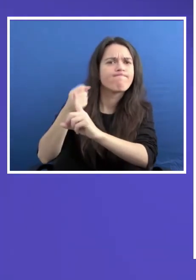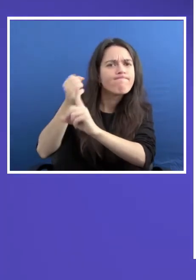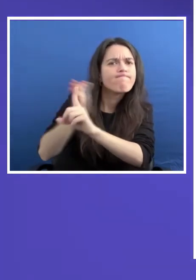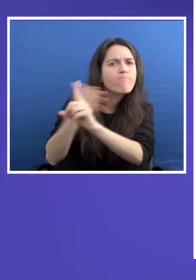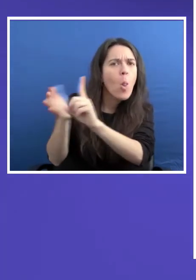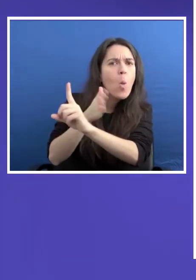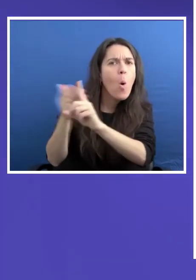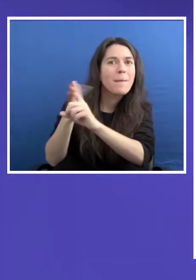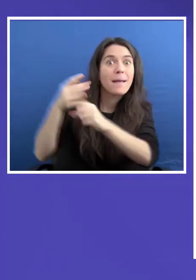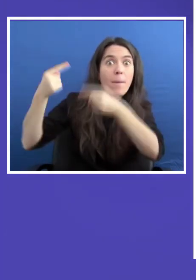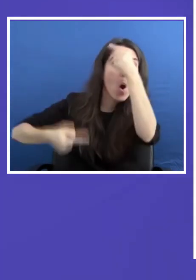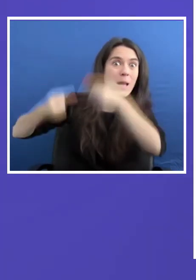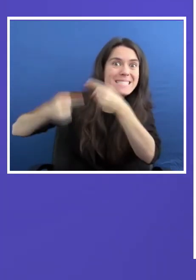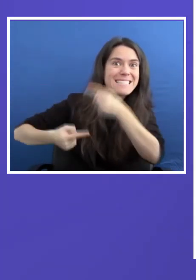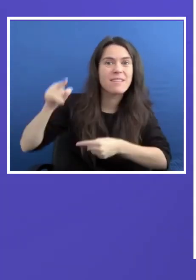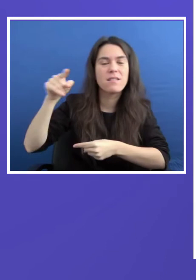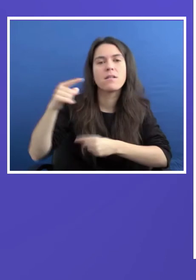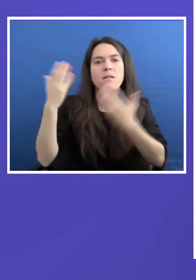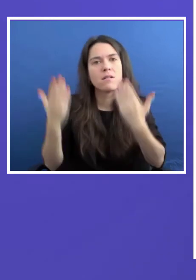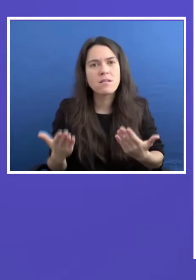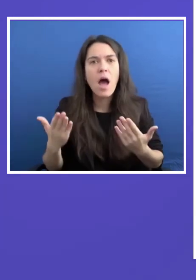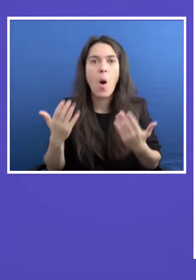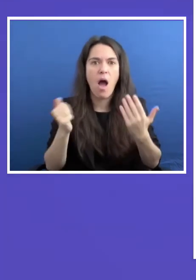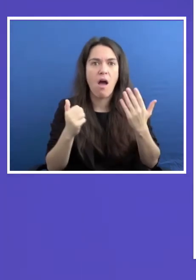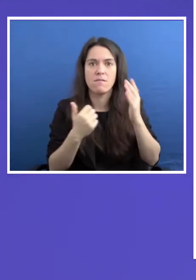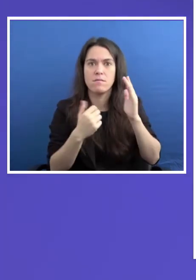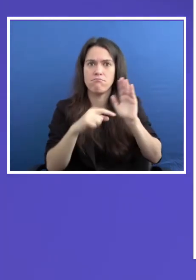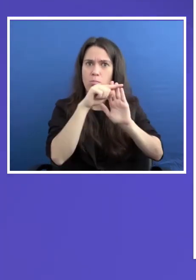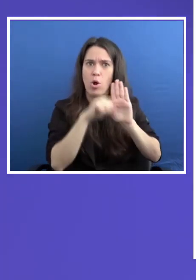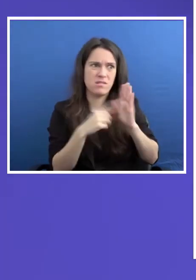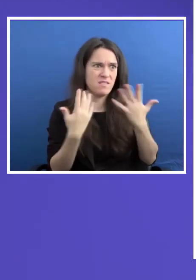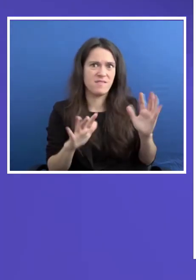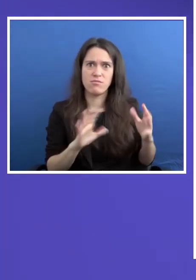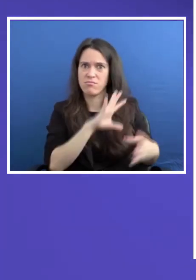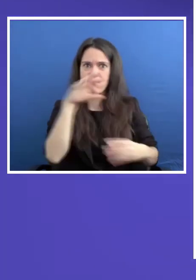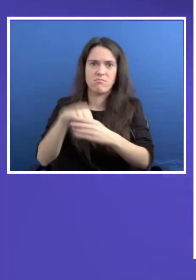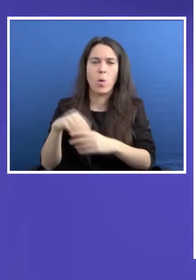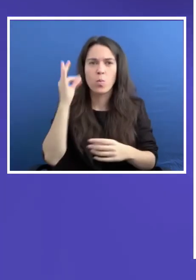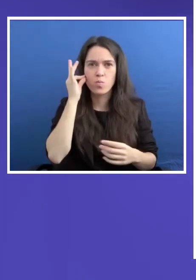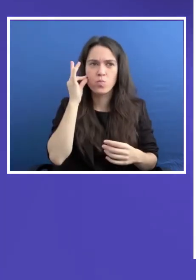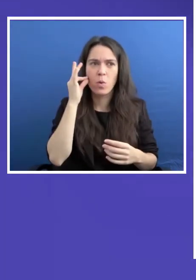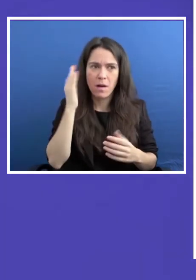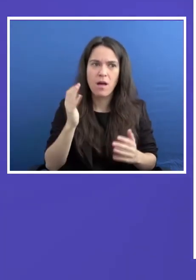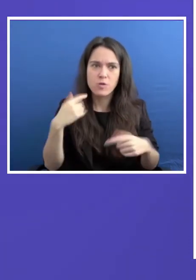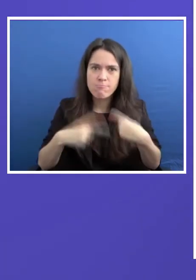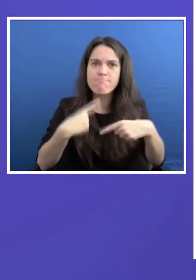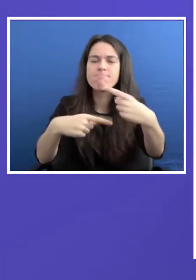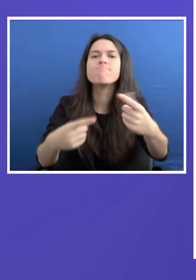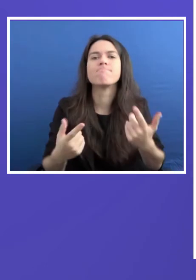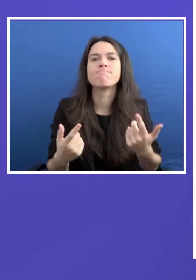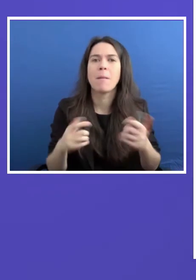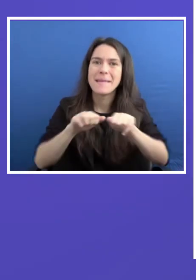the existing policies for women participation in economy, politics, media, etc.,